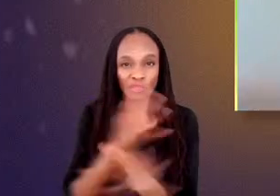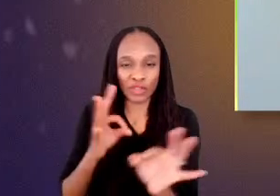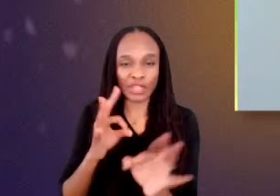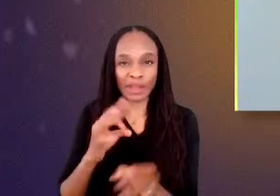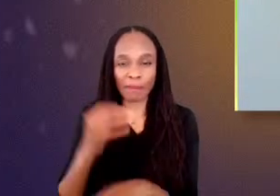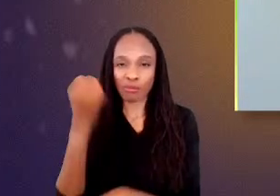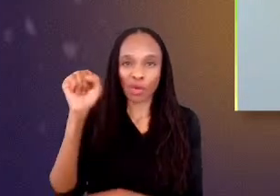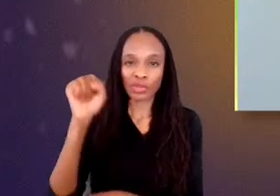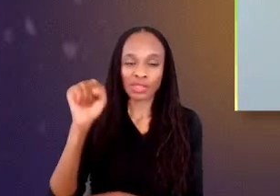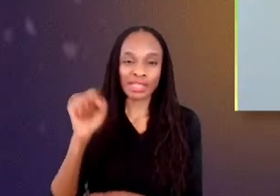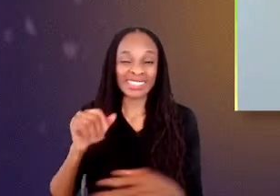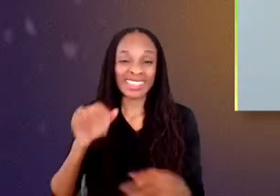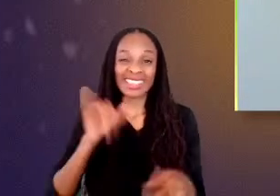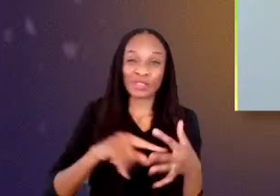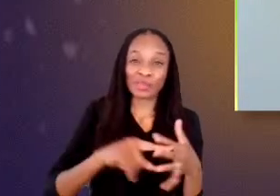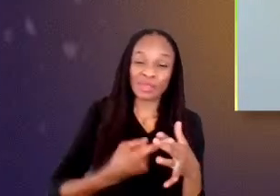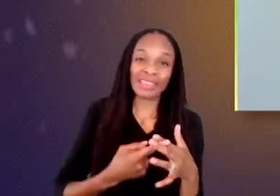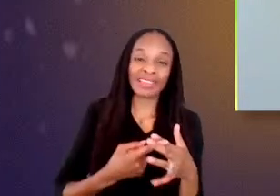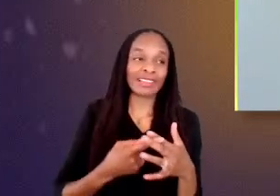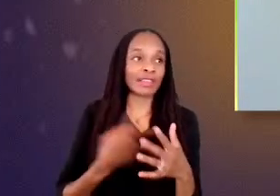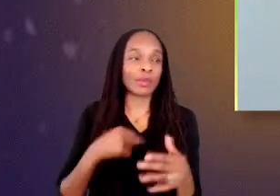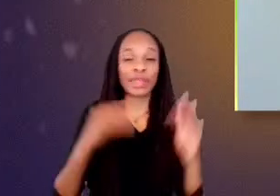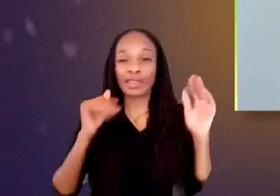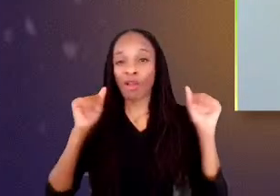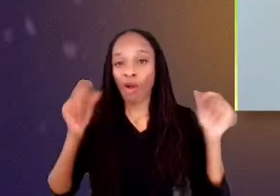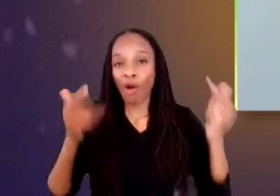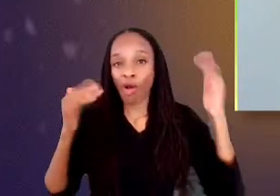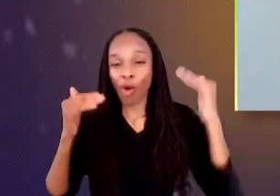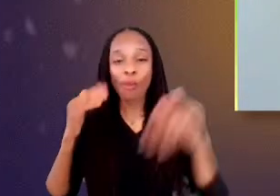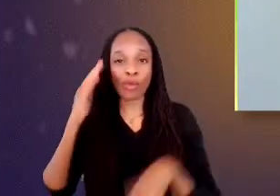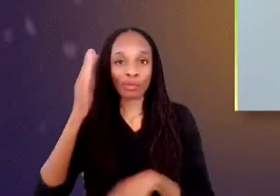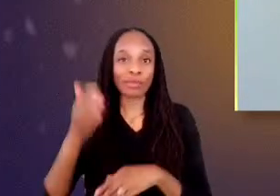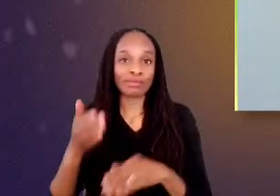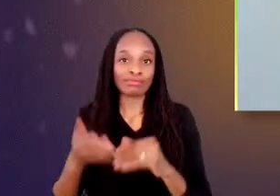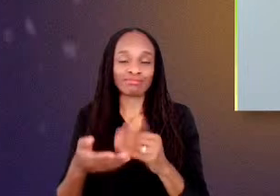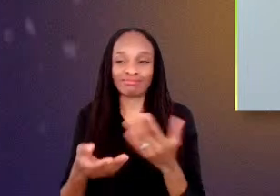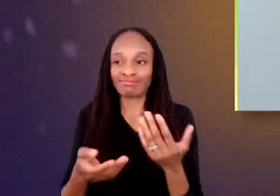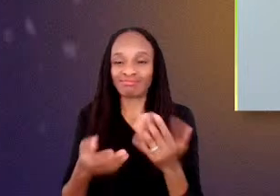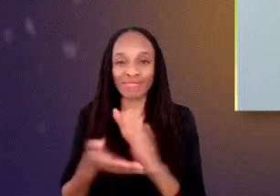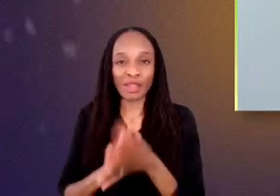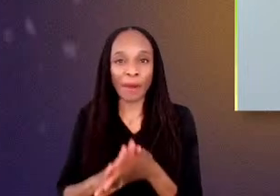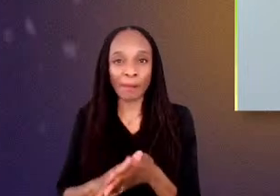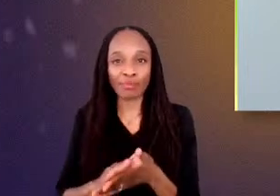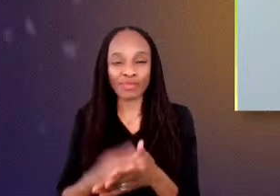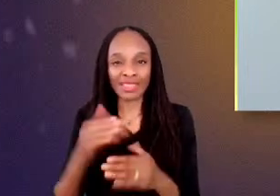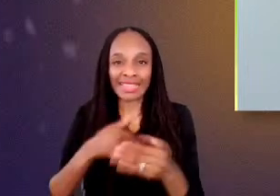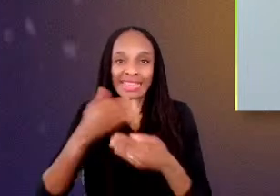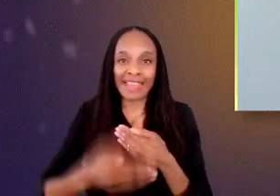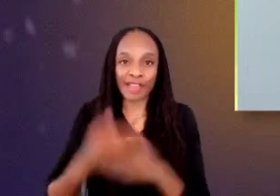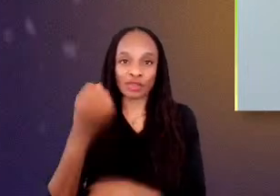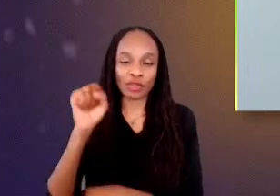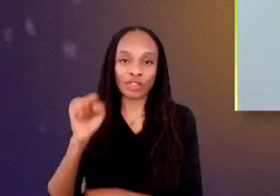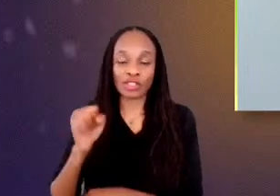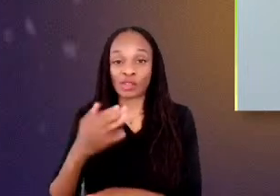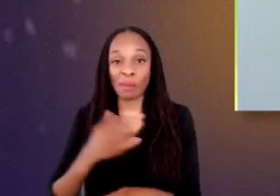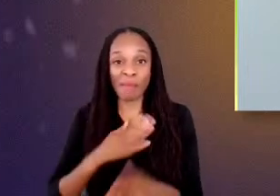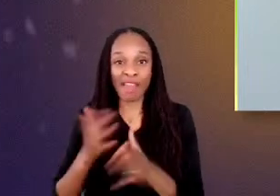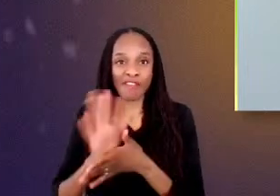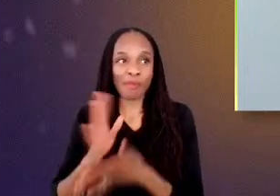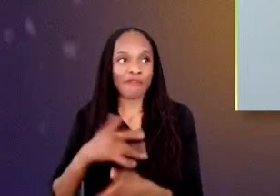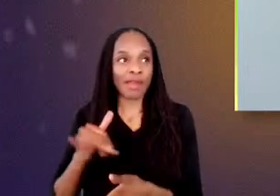of what we were all hoping was going to be the next revolution. Suddenly, my film was timely in this way that it might not have been if